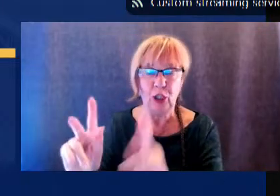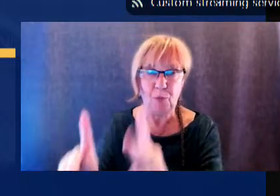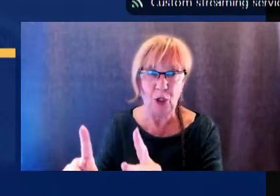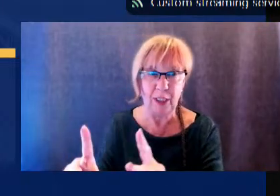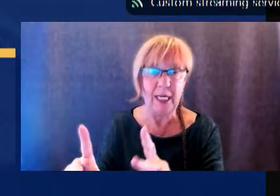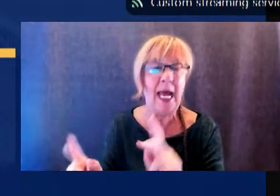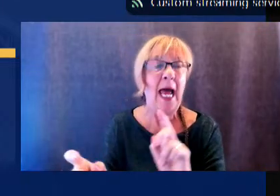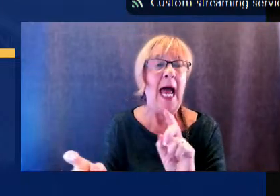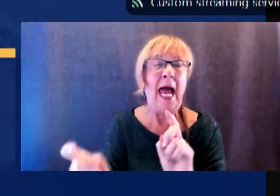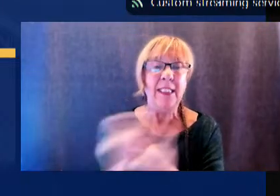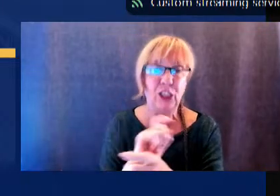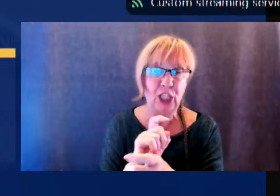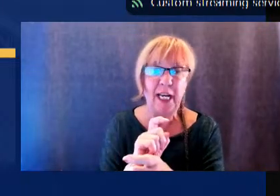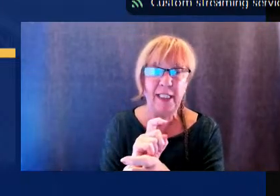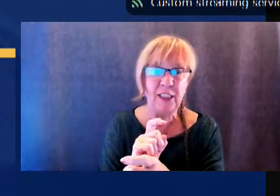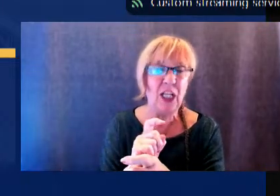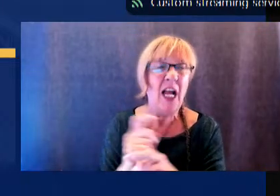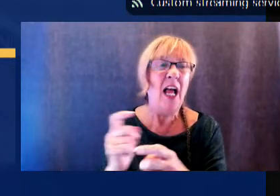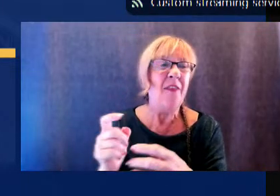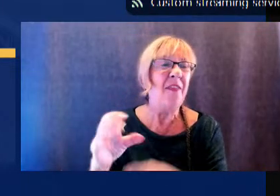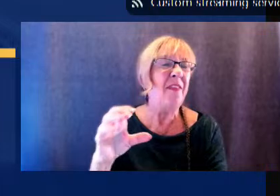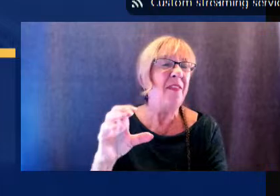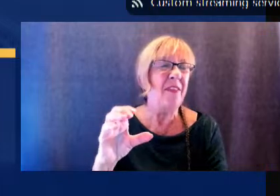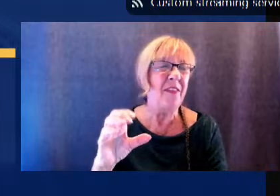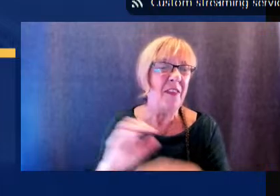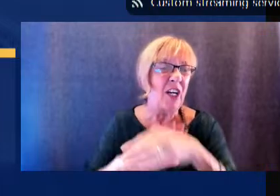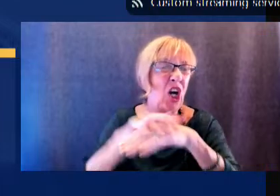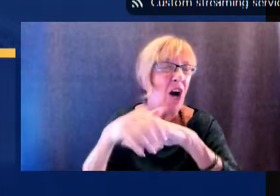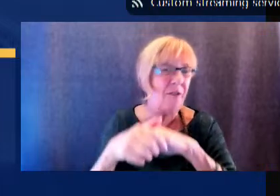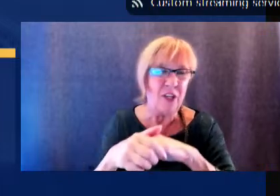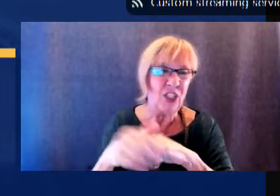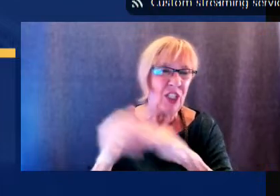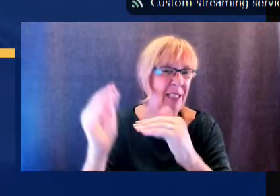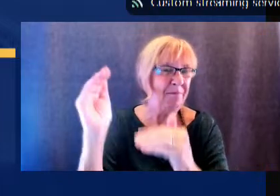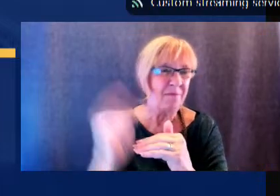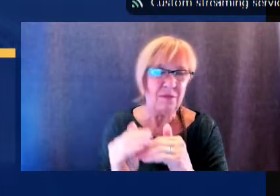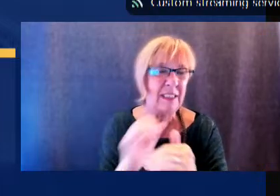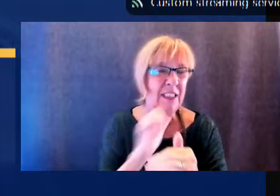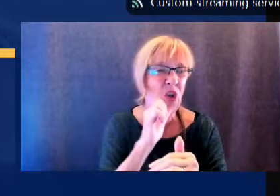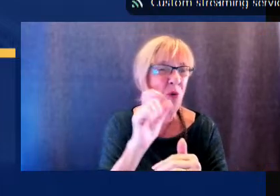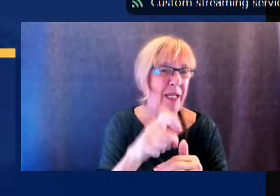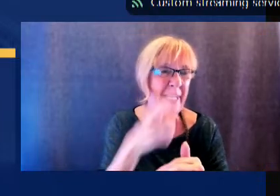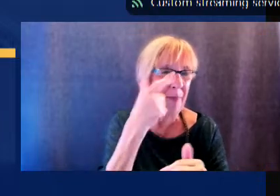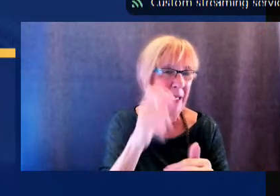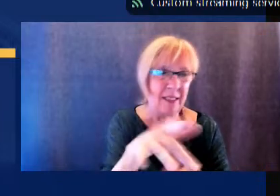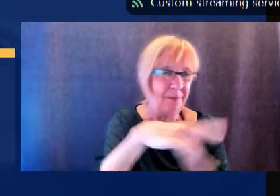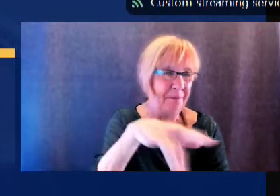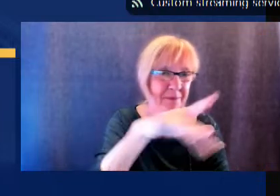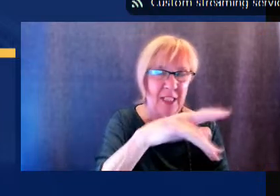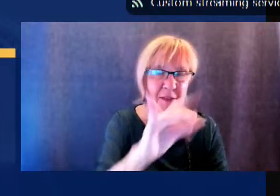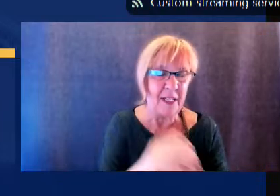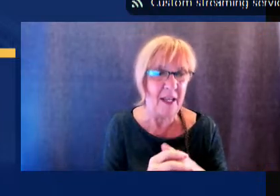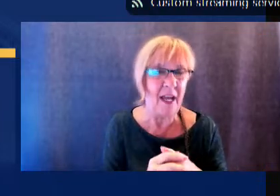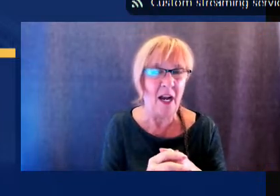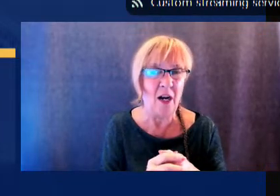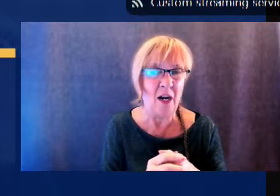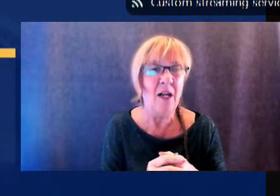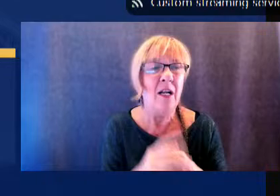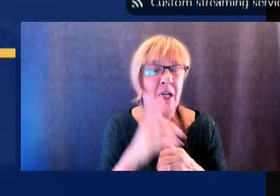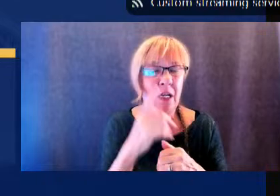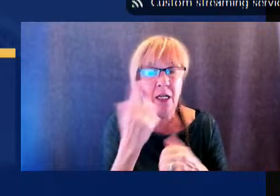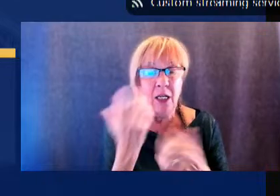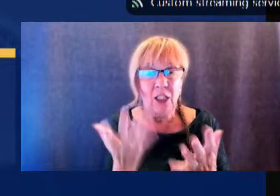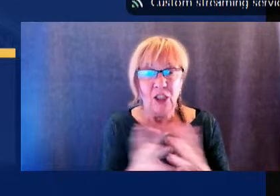might not need during the rebuilding process, adjust your coverage limits and so forth for the situation it is now, not what it was